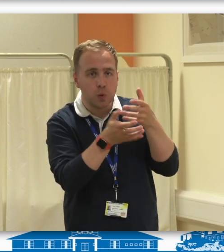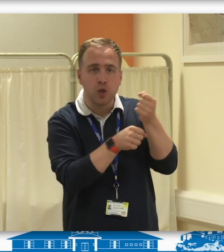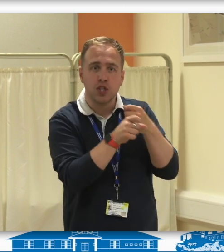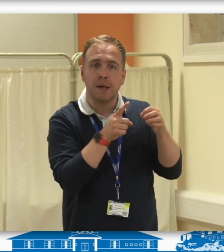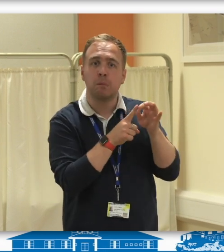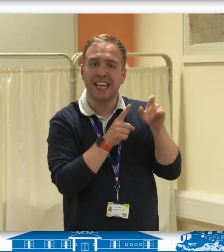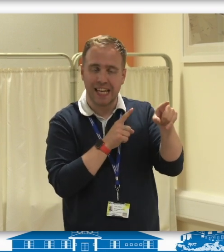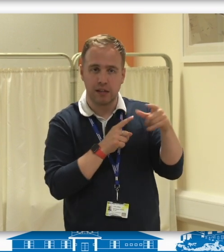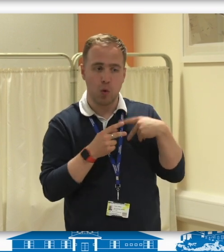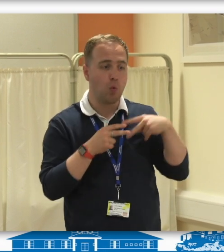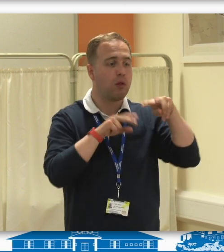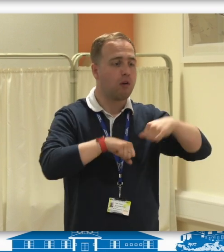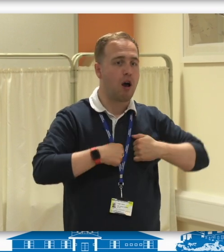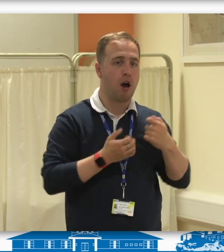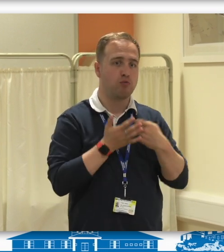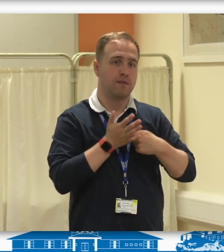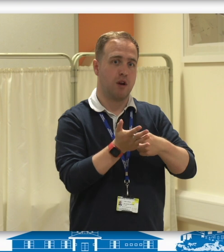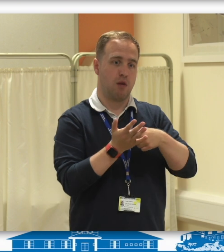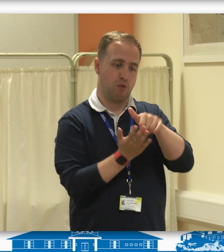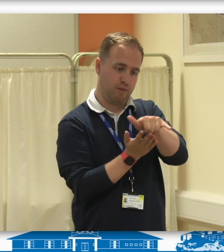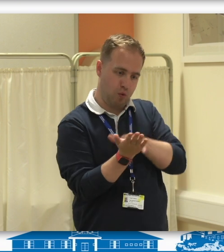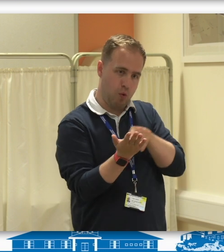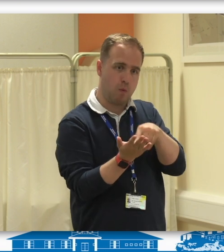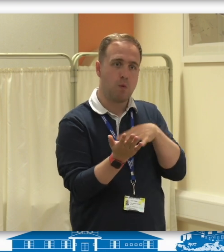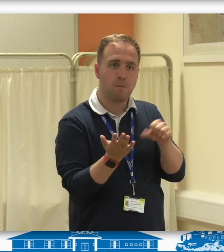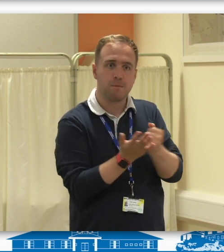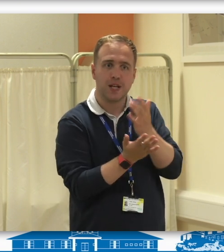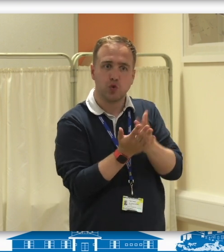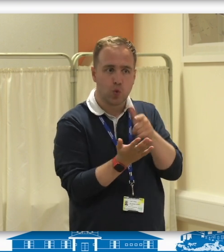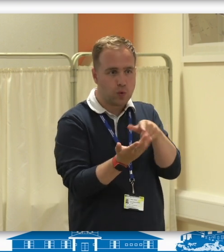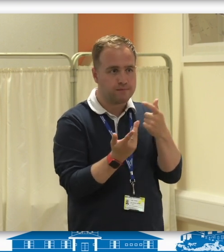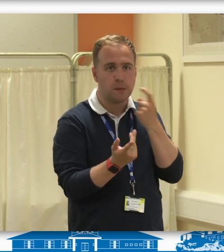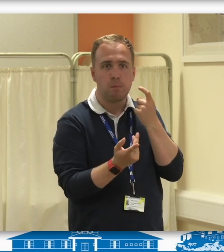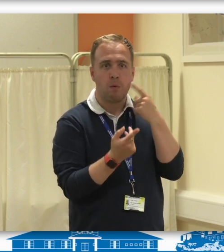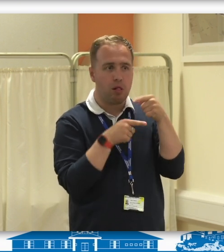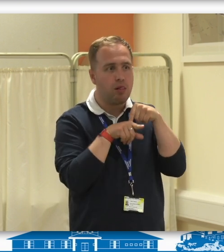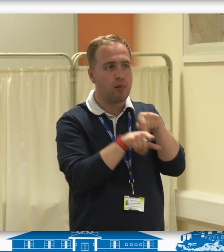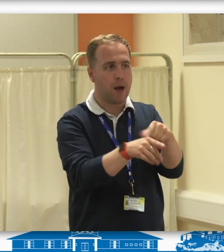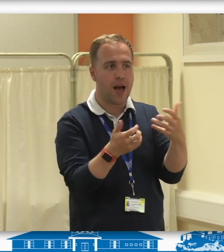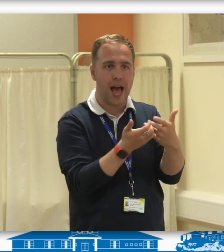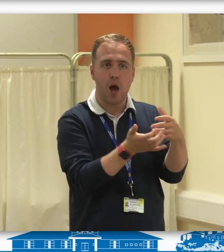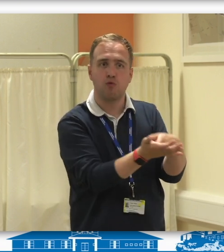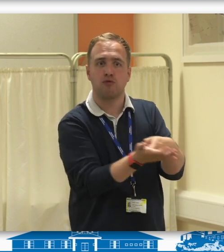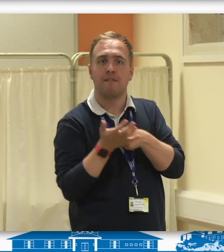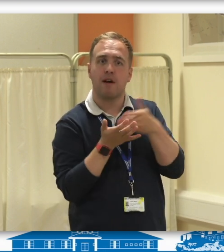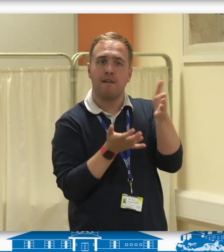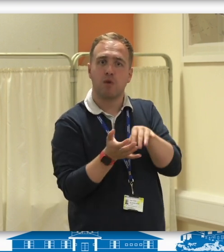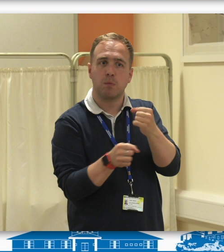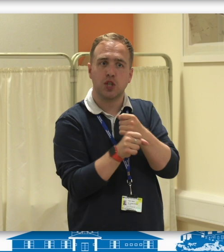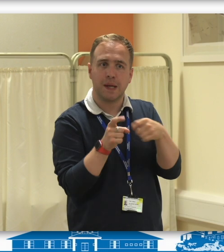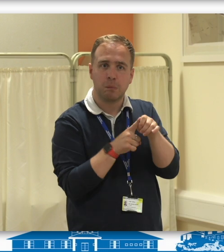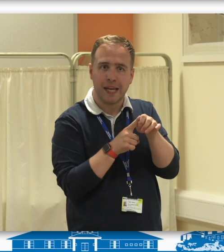are in the process of looking at our referral form to make it hopefully a bit more straightforward to refer to us with GPs, so that bits aren't